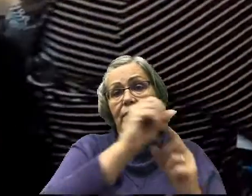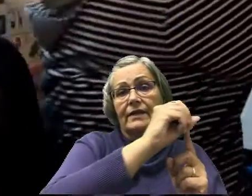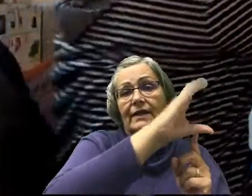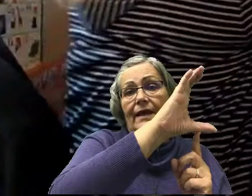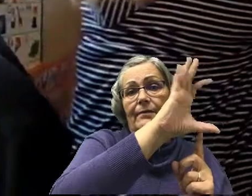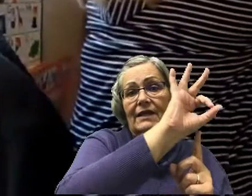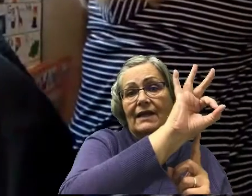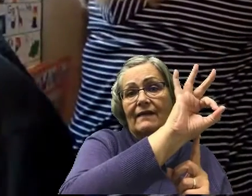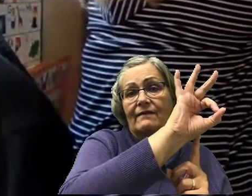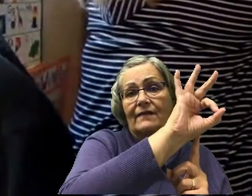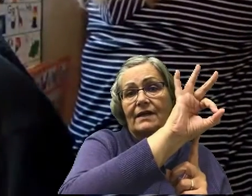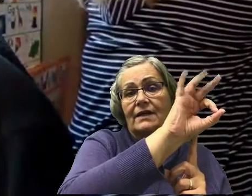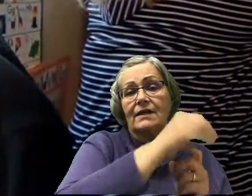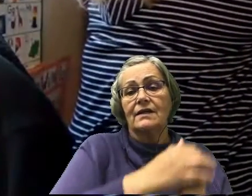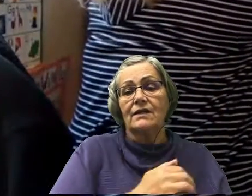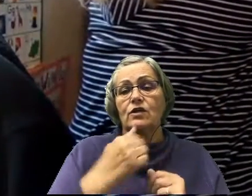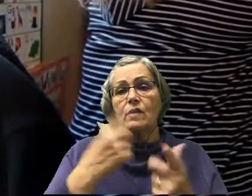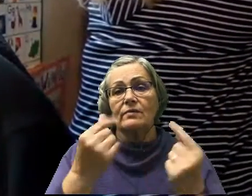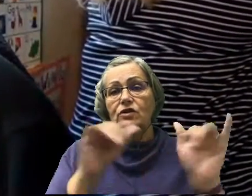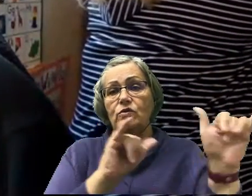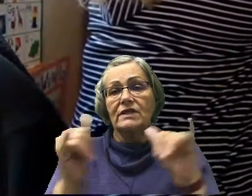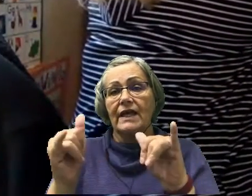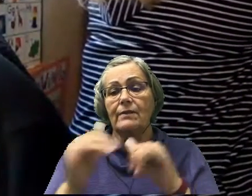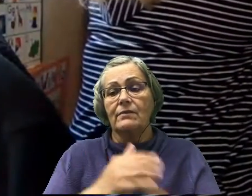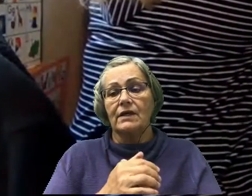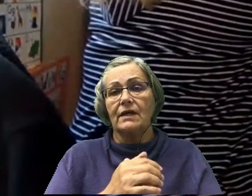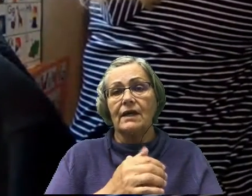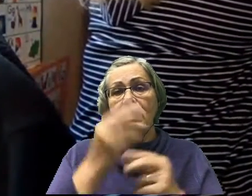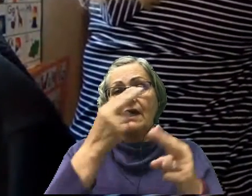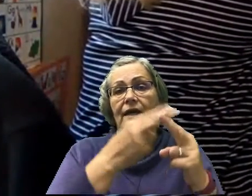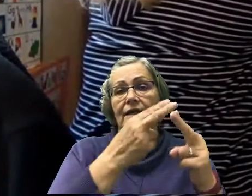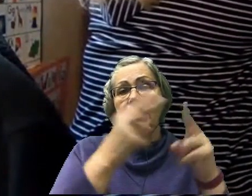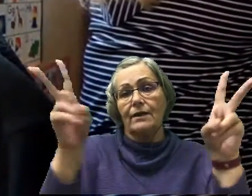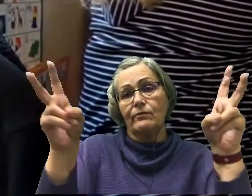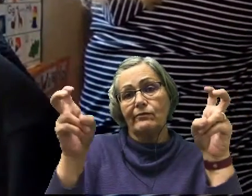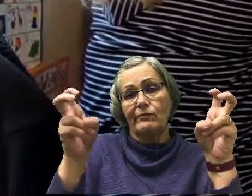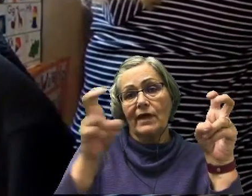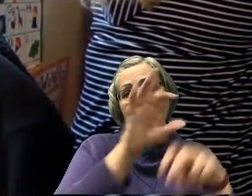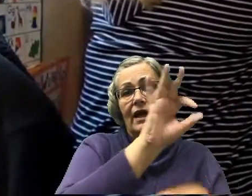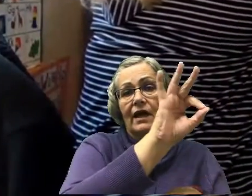capitalized, so I'm going to do that too. Our book is going to be called